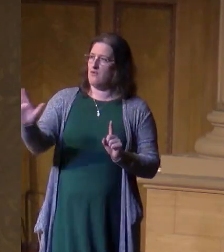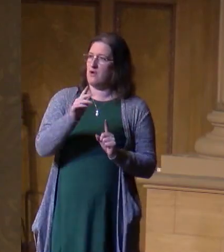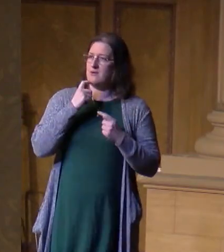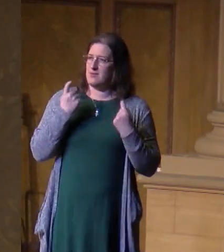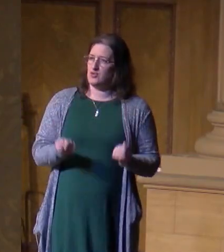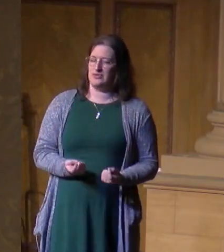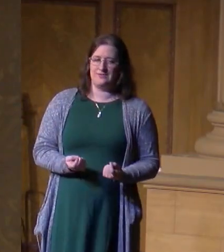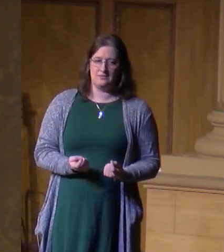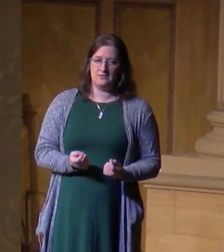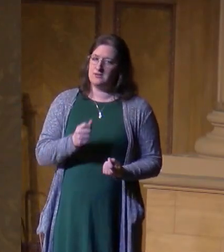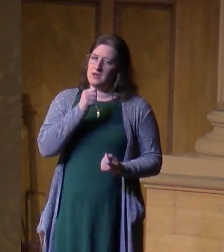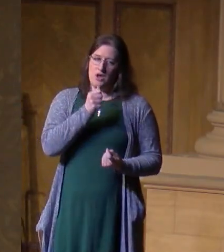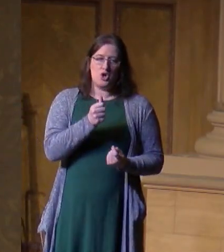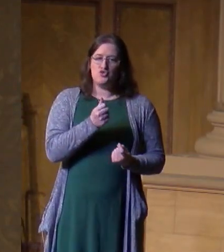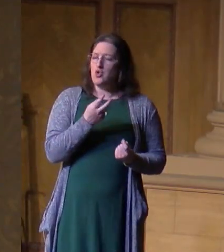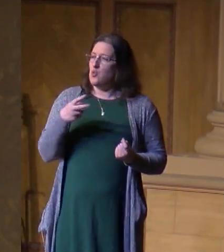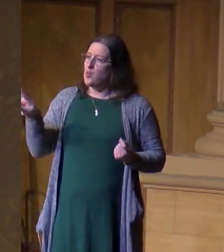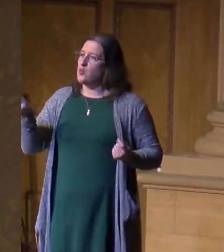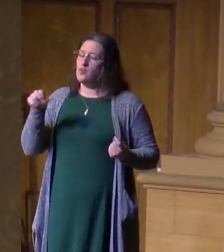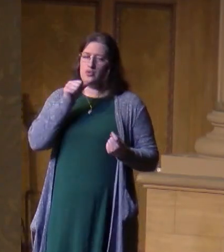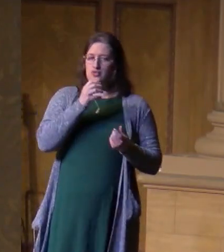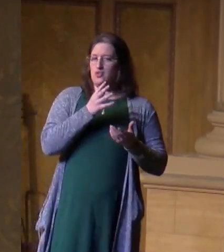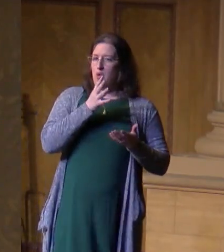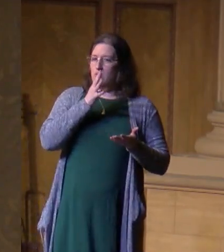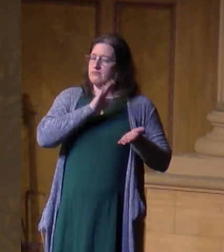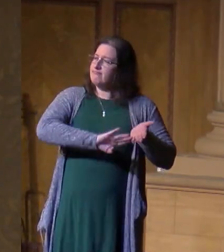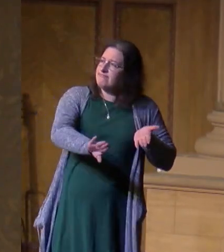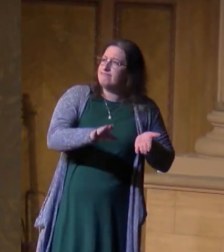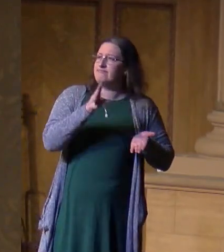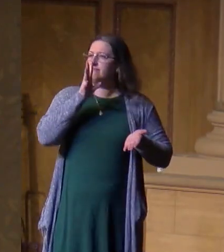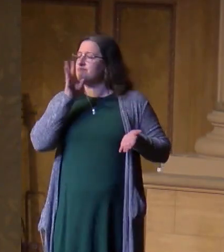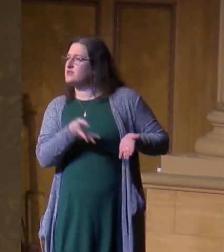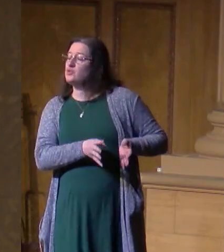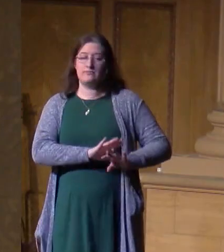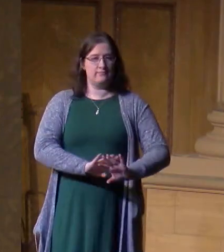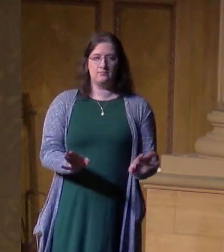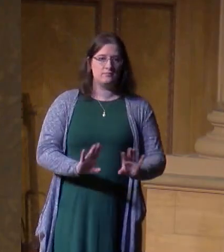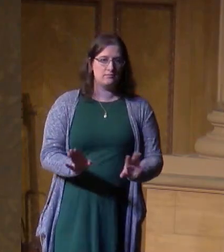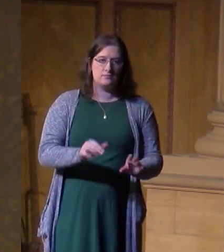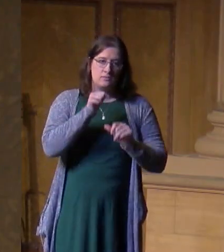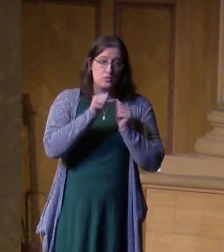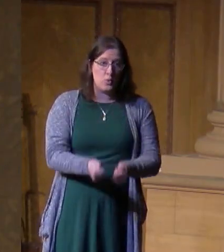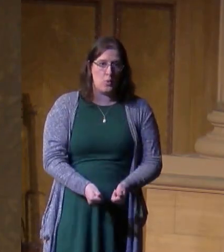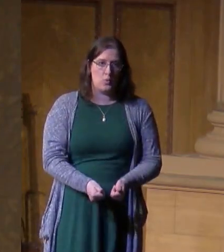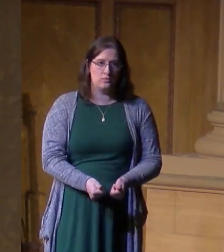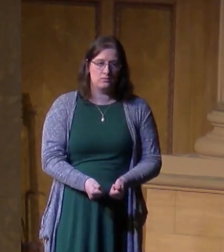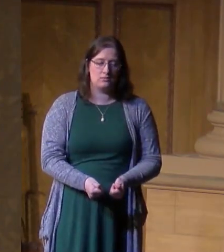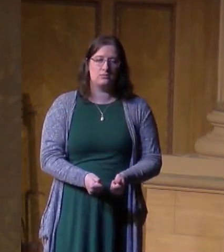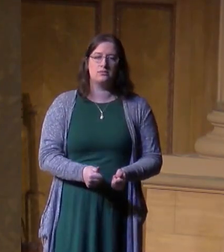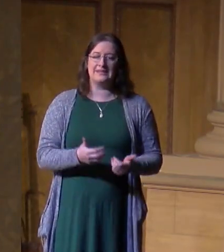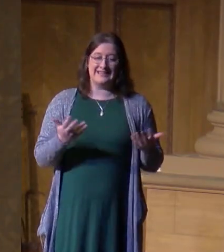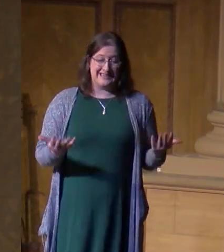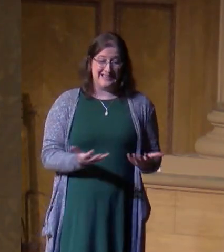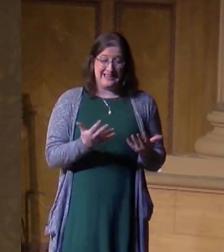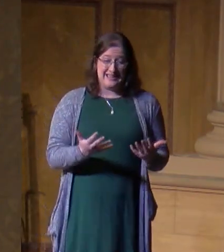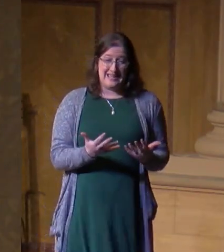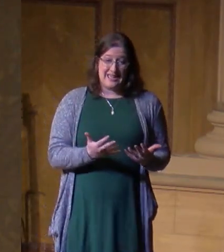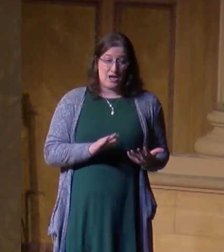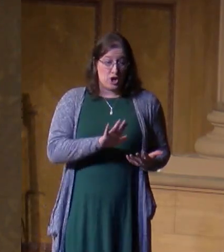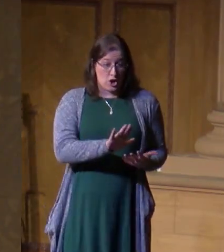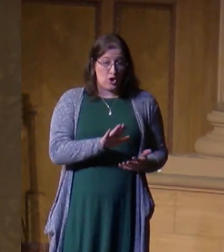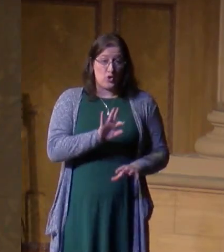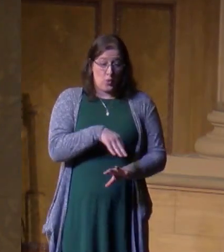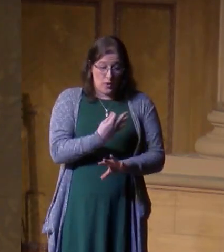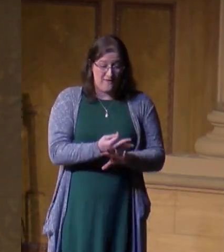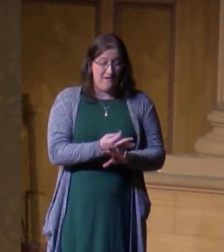Don't turn away, Joseph. Don't neglect him. Don't dismiss him. Don't ignore him. Here, in the womb of your fiance, is the